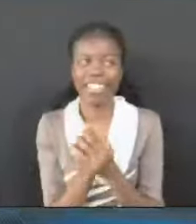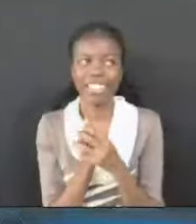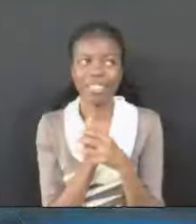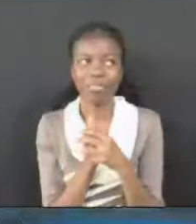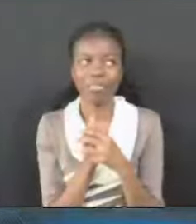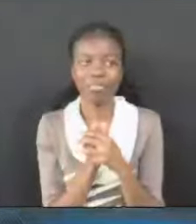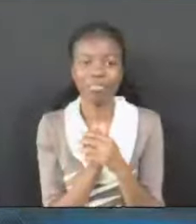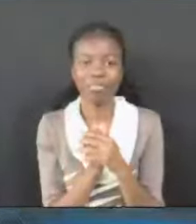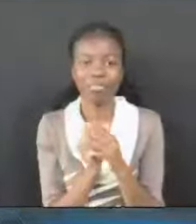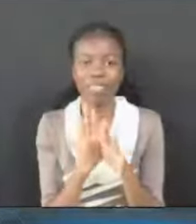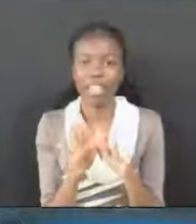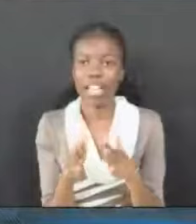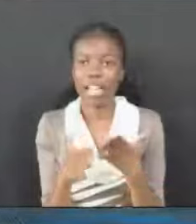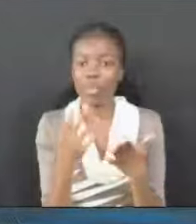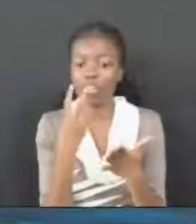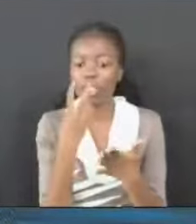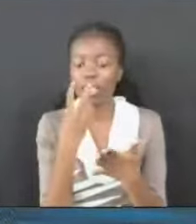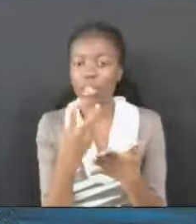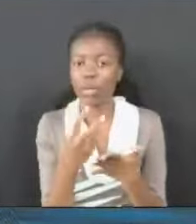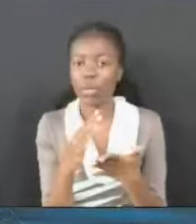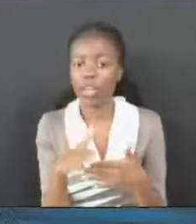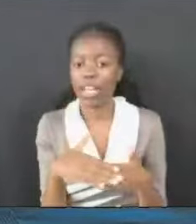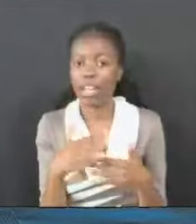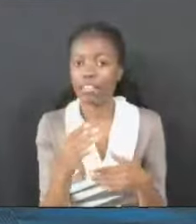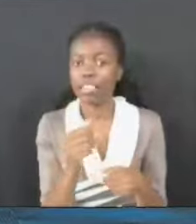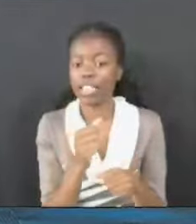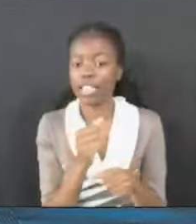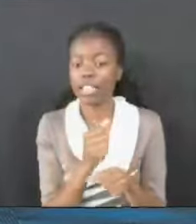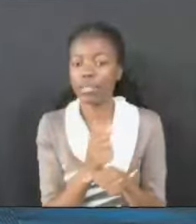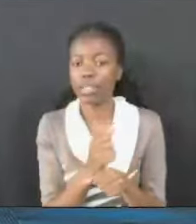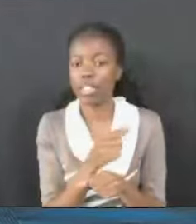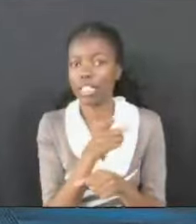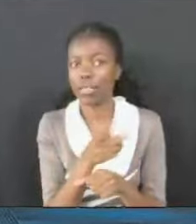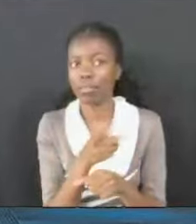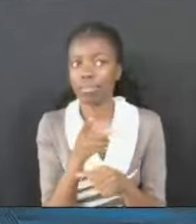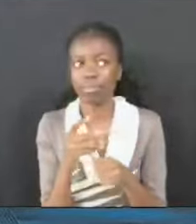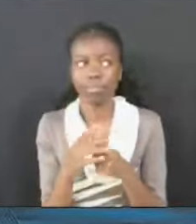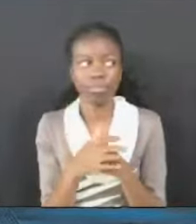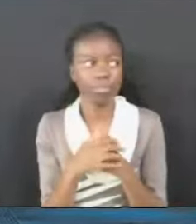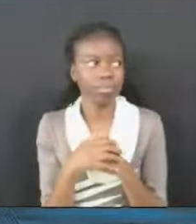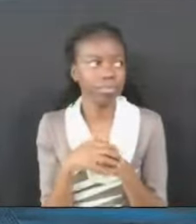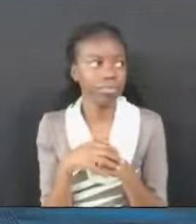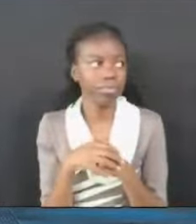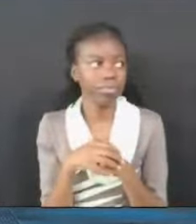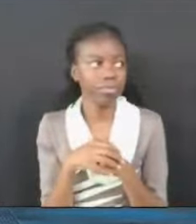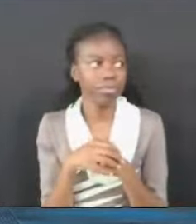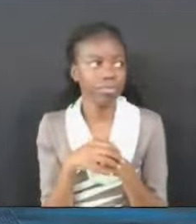How did they look after 10 days? Yes, please.